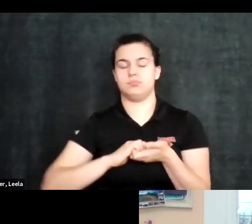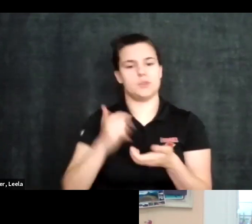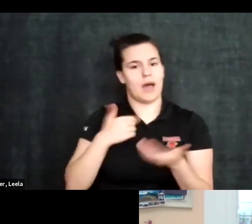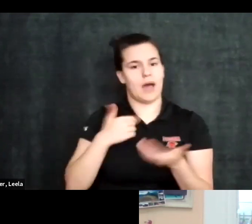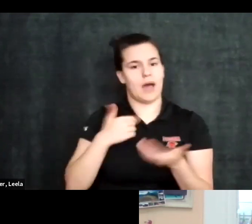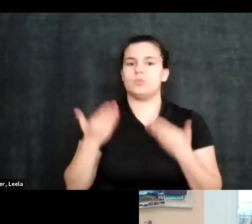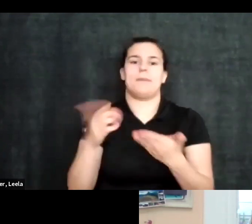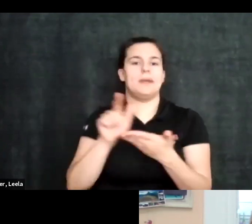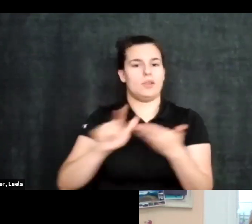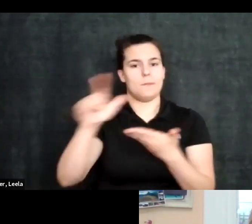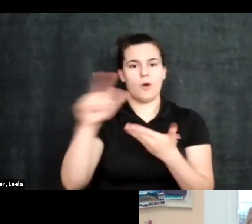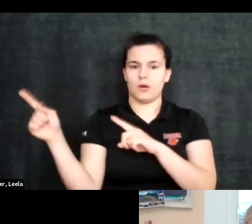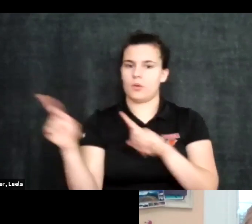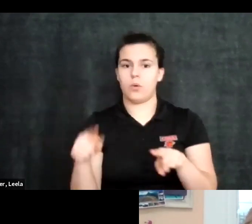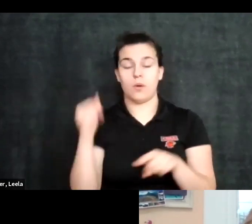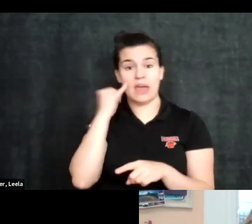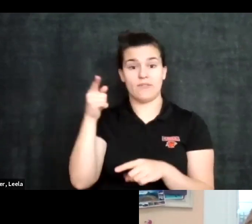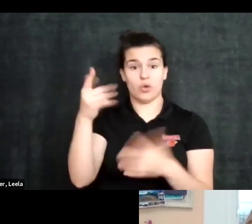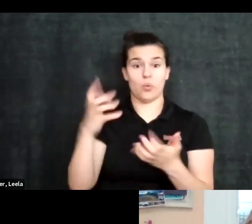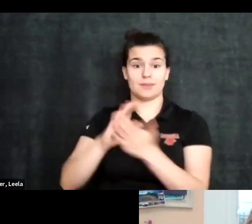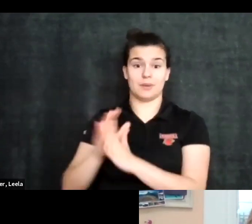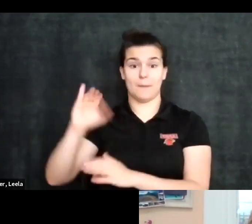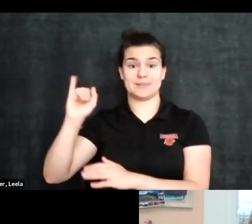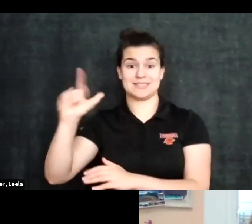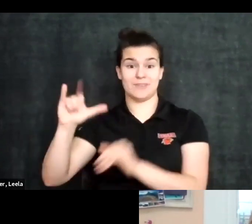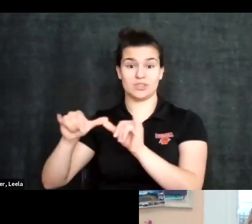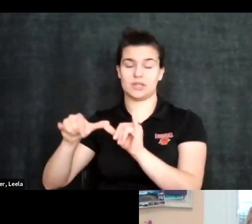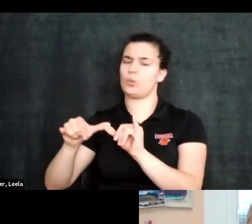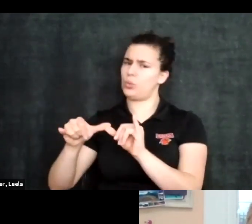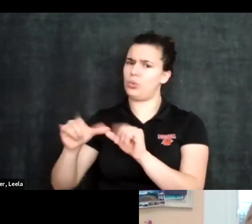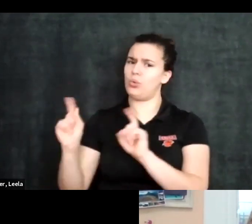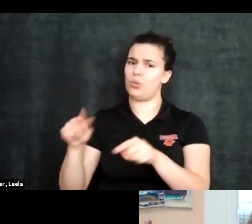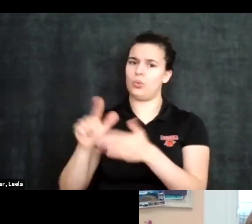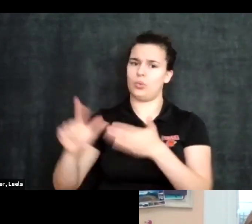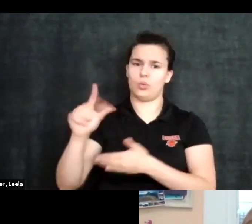to anyone considering civil engineering as a career path.